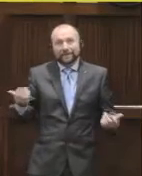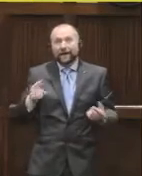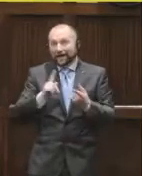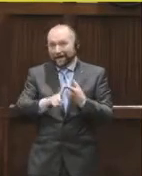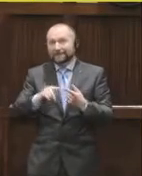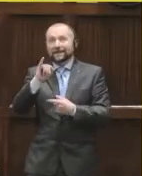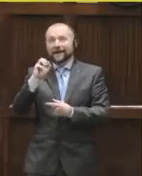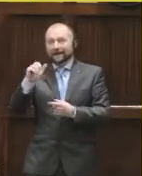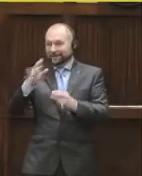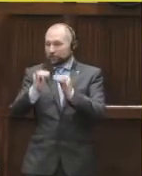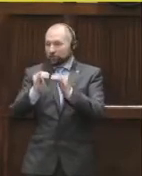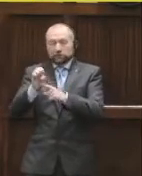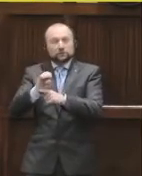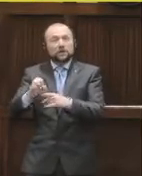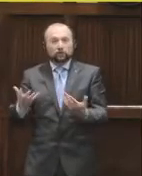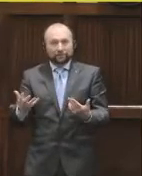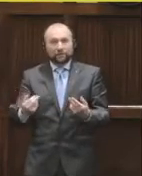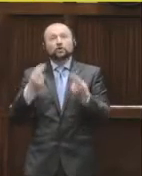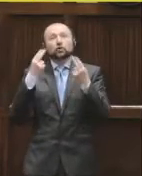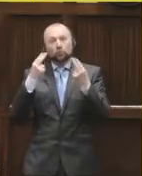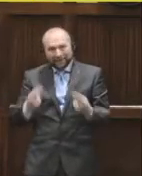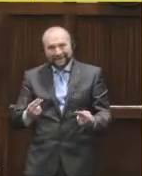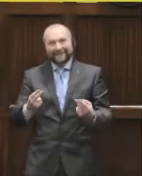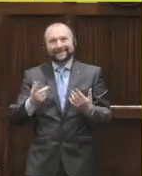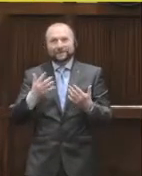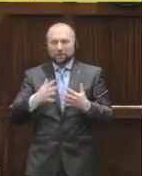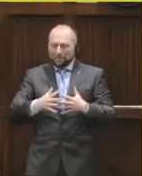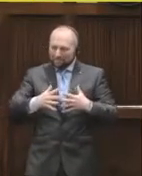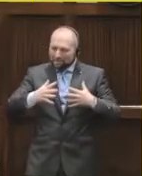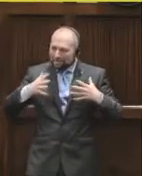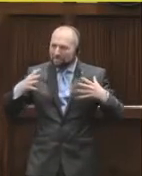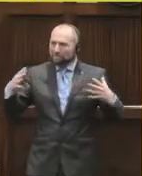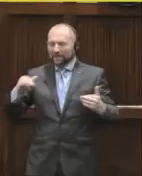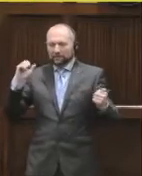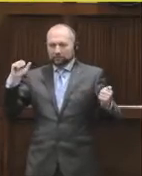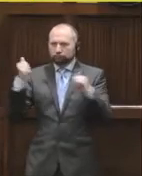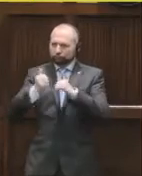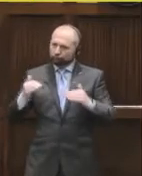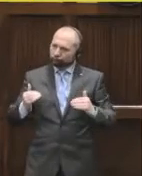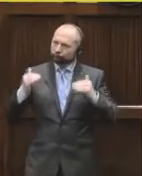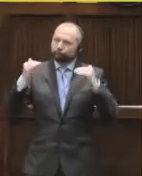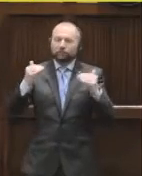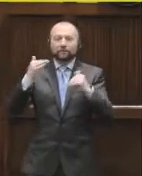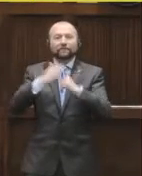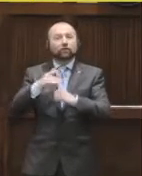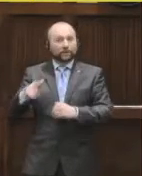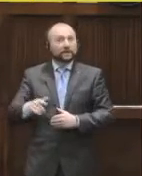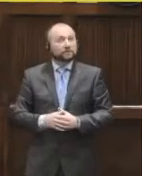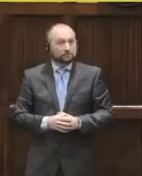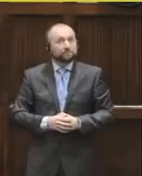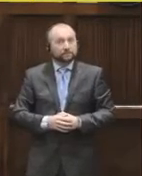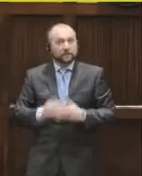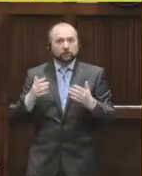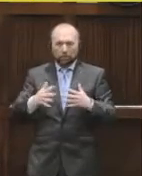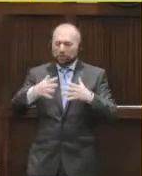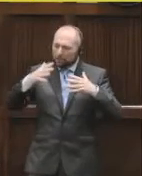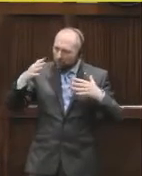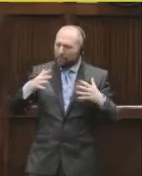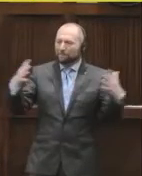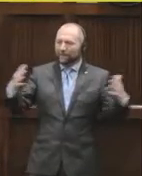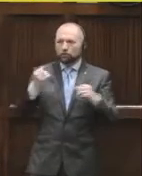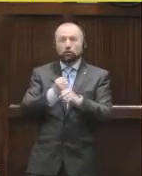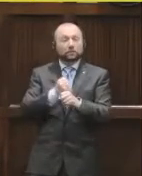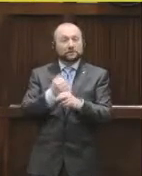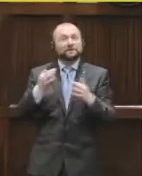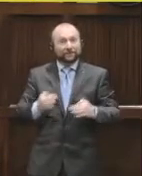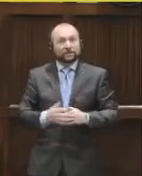ISL interpreters. And we need to take a significant step forward in terms of significantly increasing those numbers.